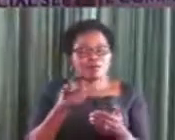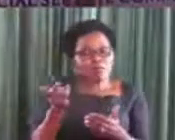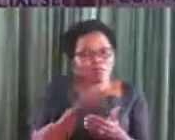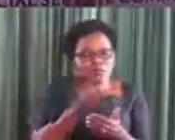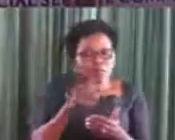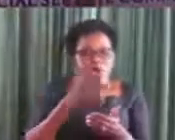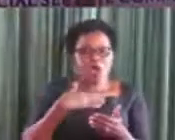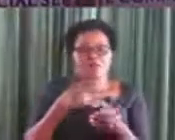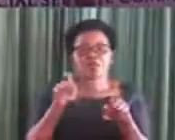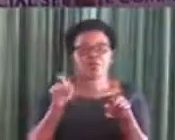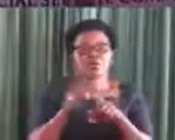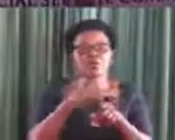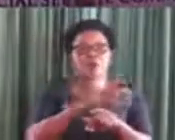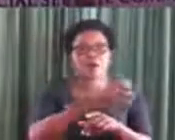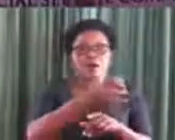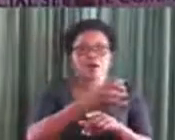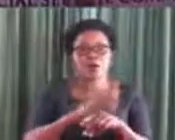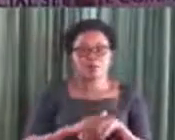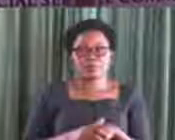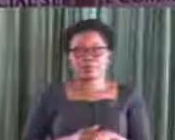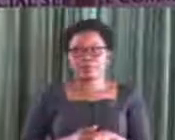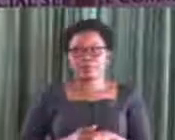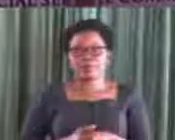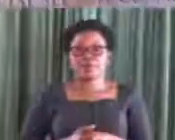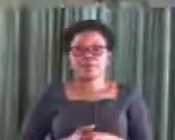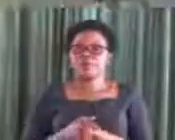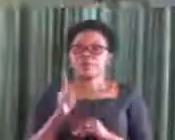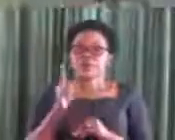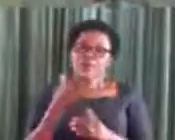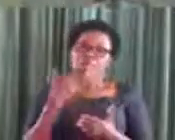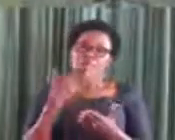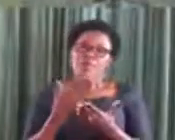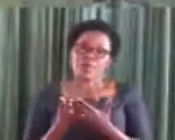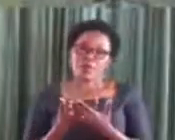respect. Thank you, my Lord.